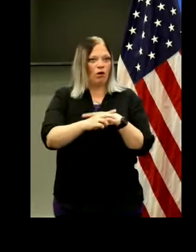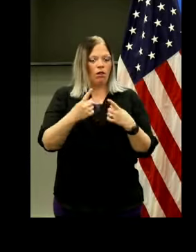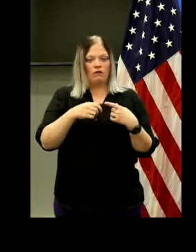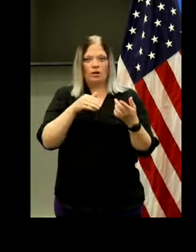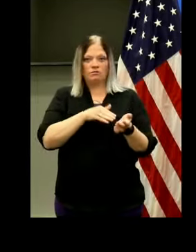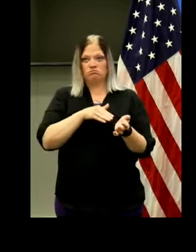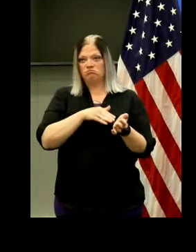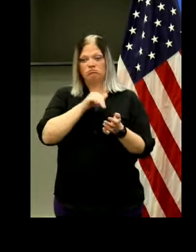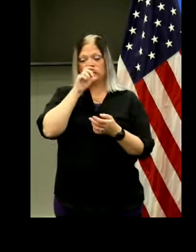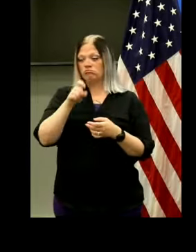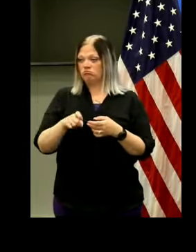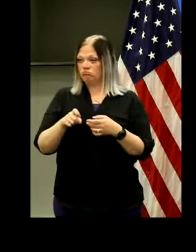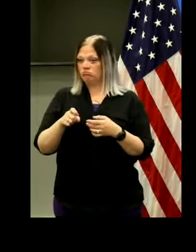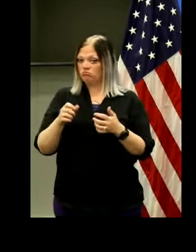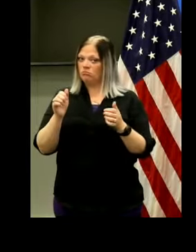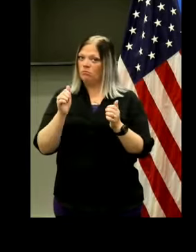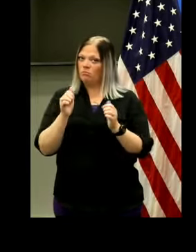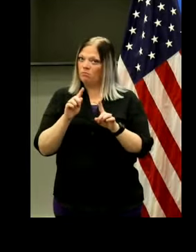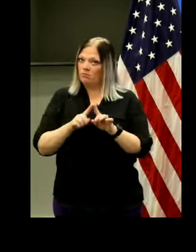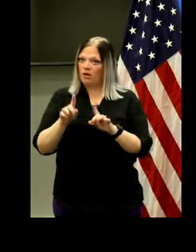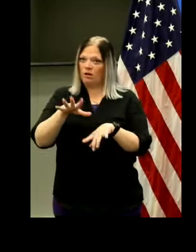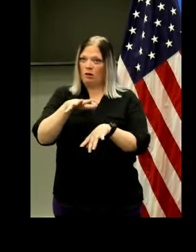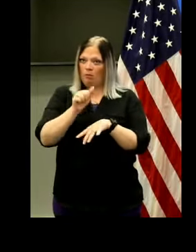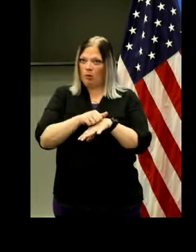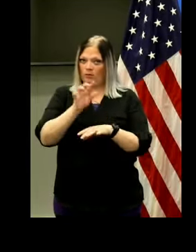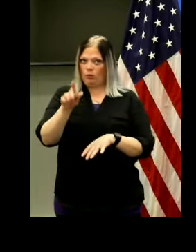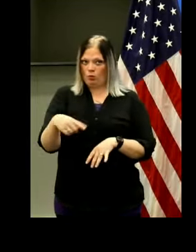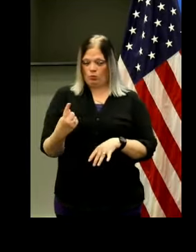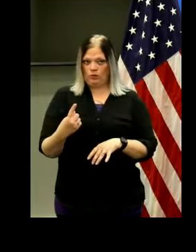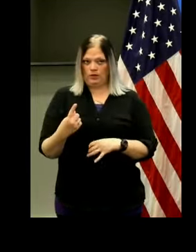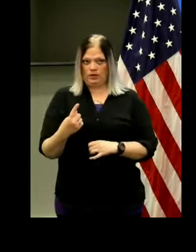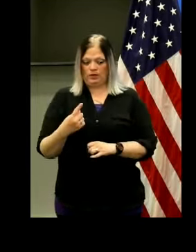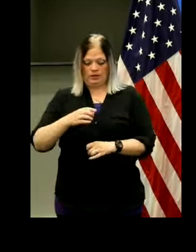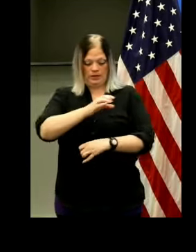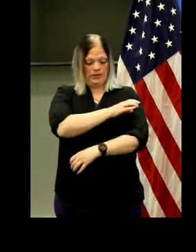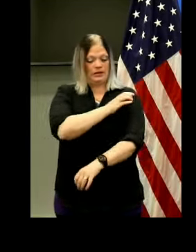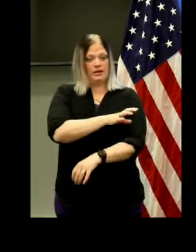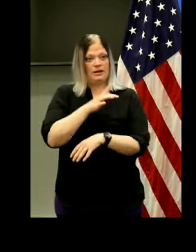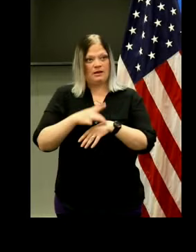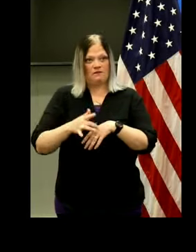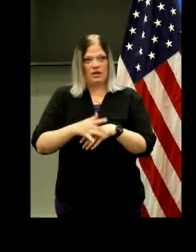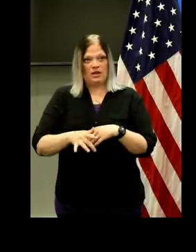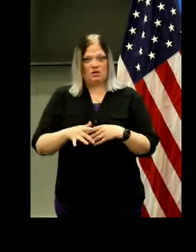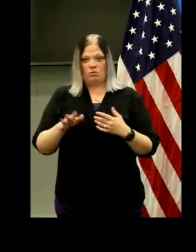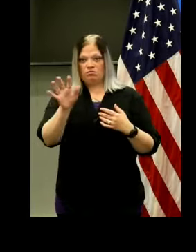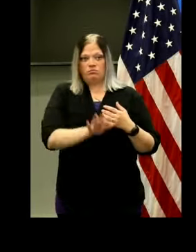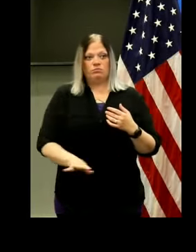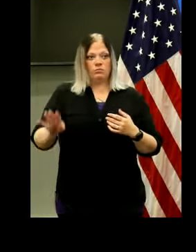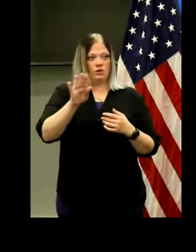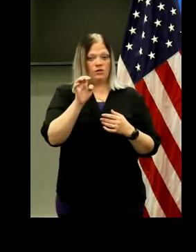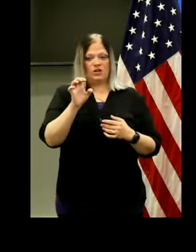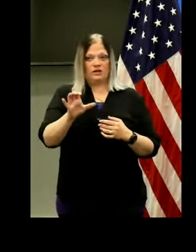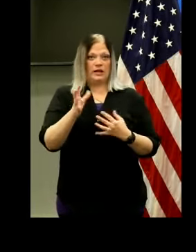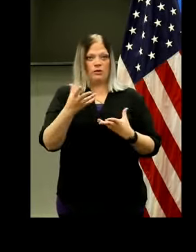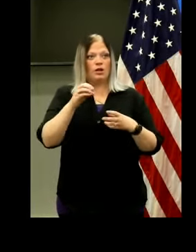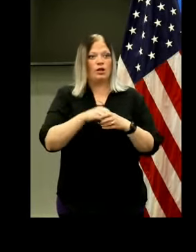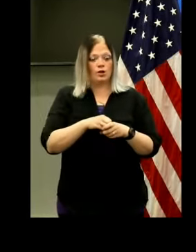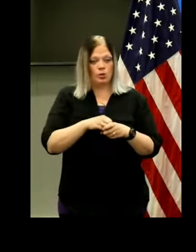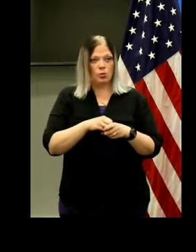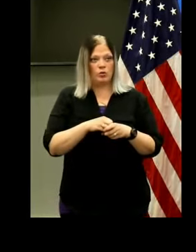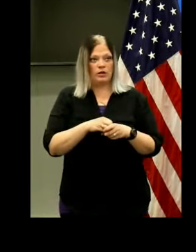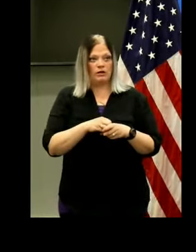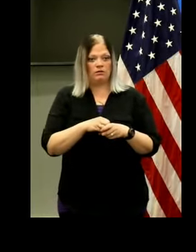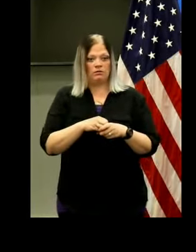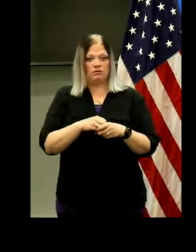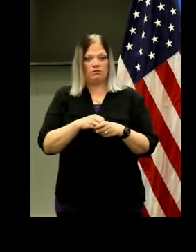doctor's referral. It's by appointment only. And clinics are available throughout Erie County, including sites in